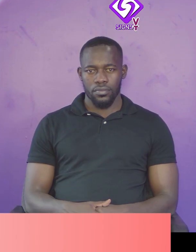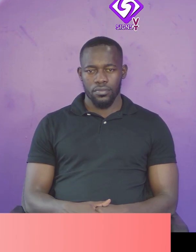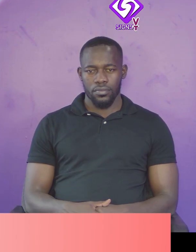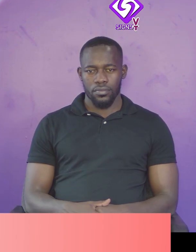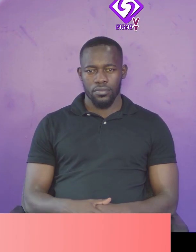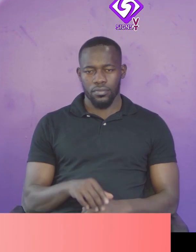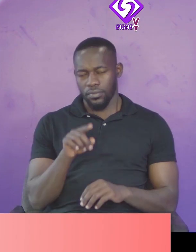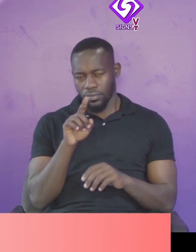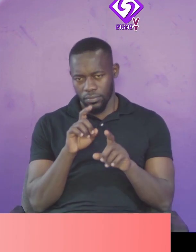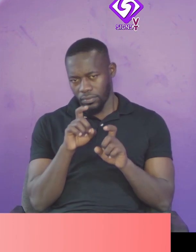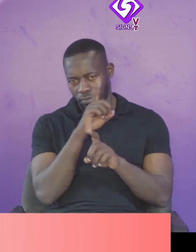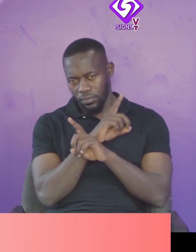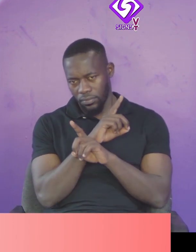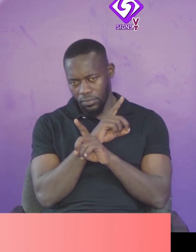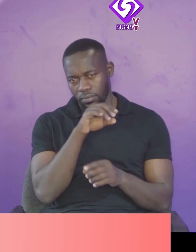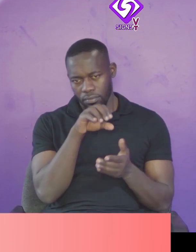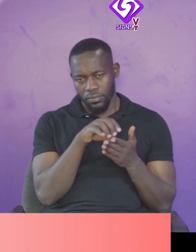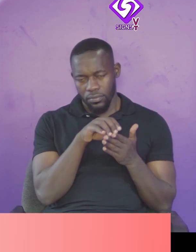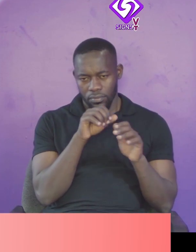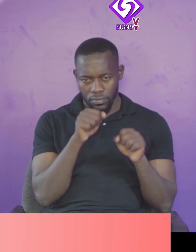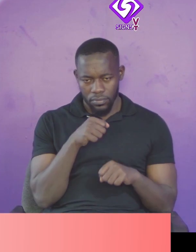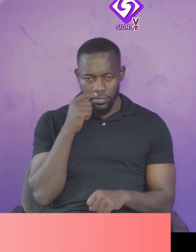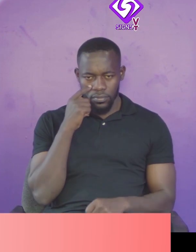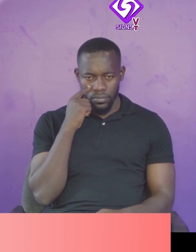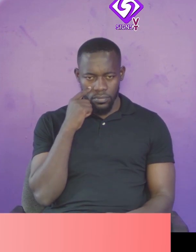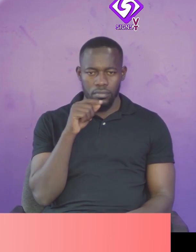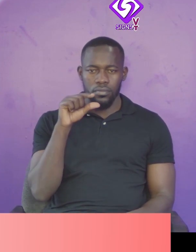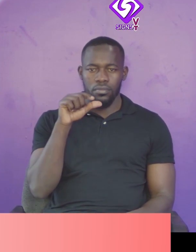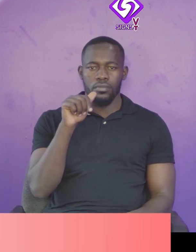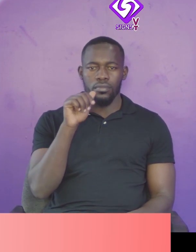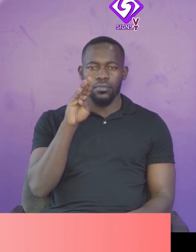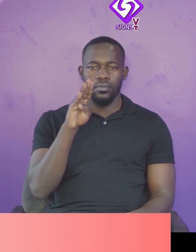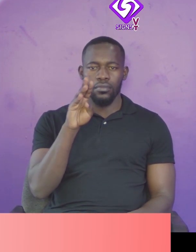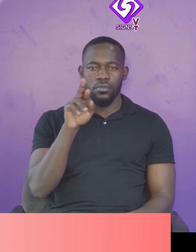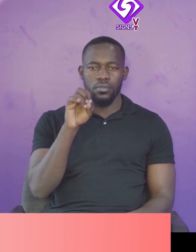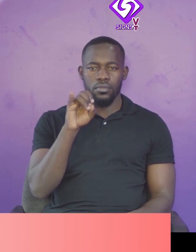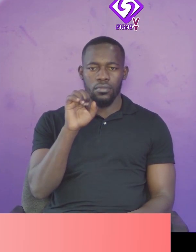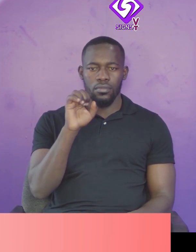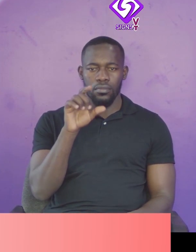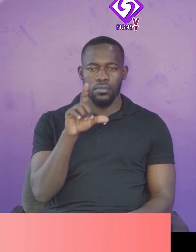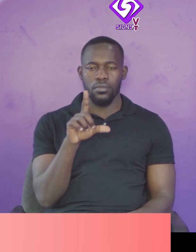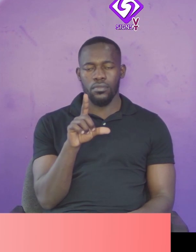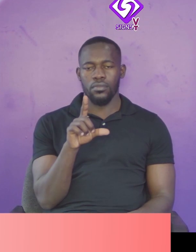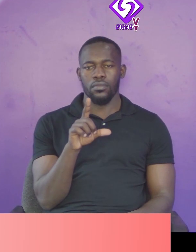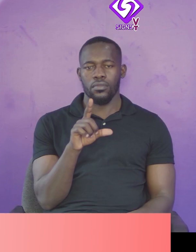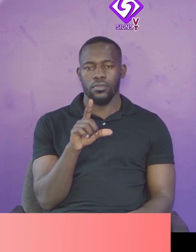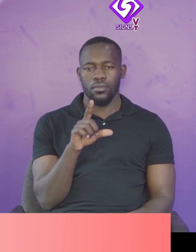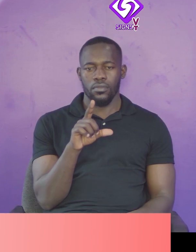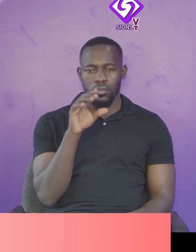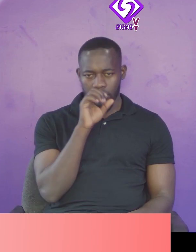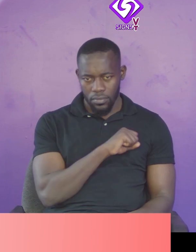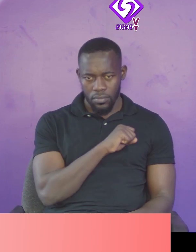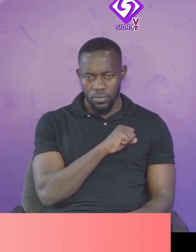In the defense, you can see Saliba and Gabriel are both missing.